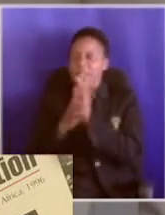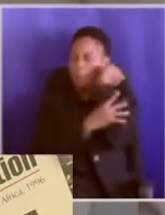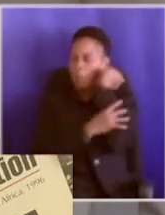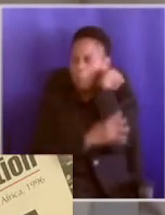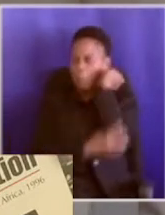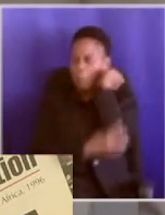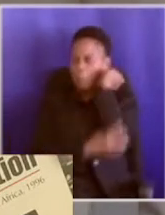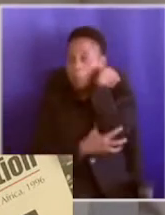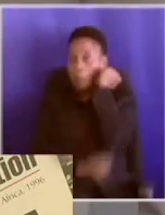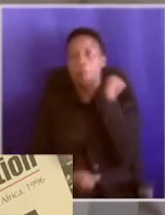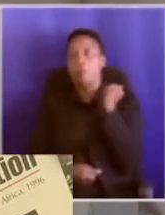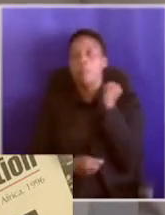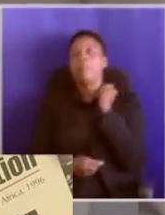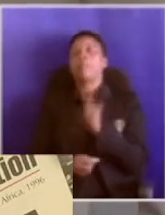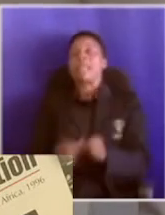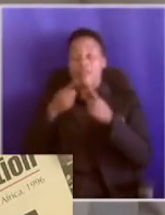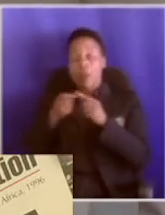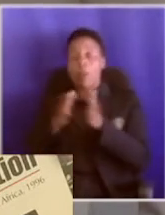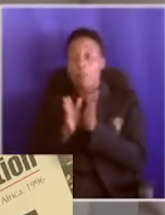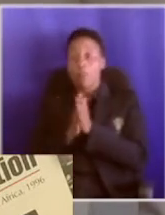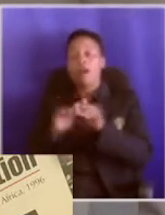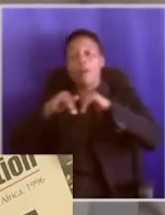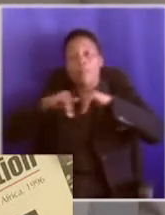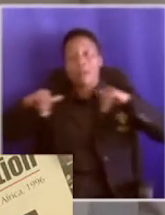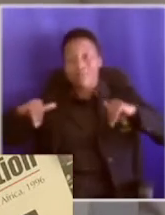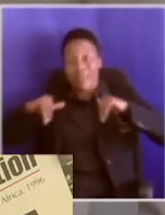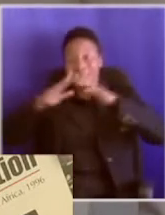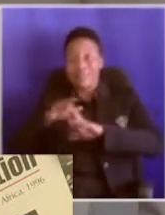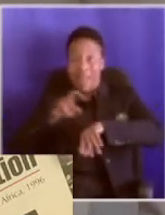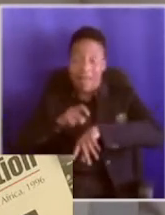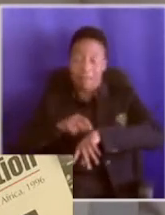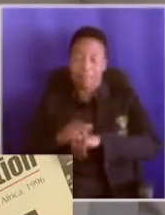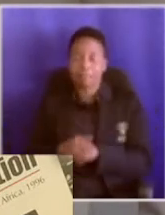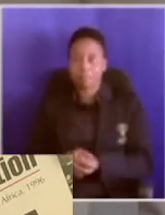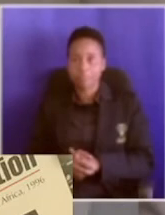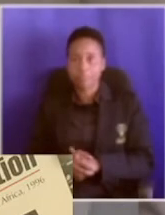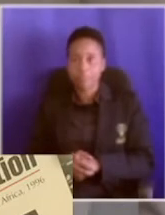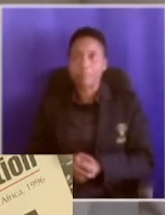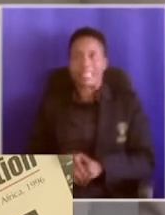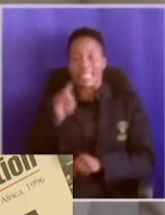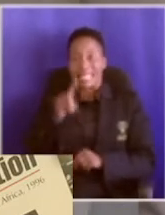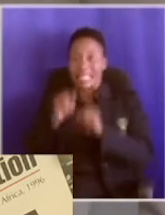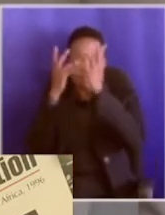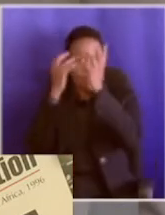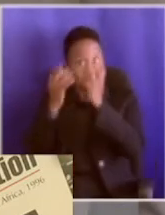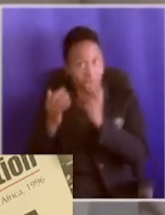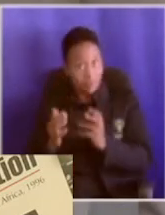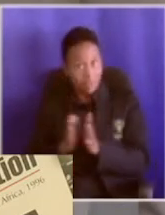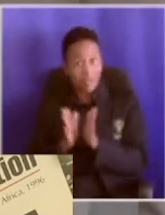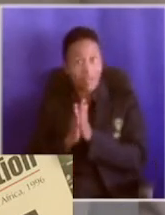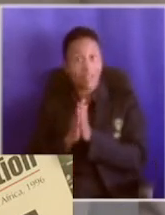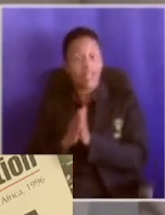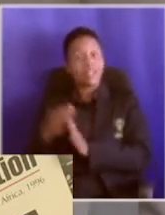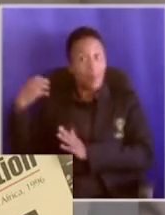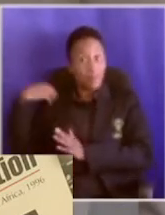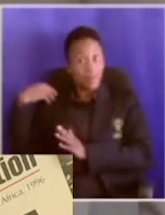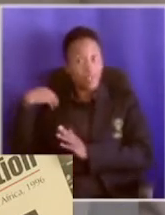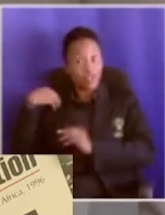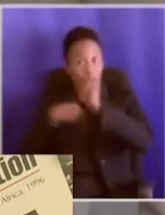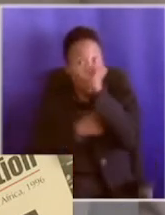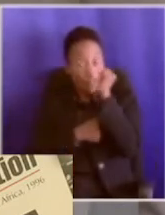by apartheid-era state institutions. This statistic supplied by the ministry is